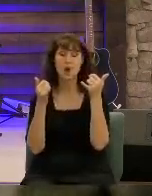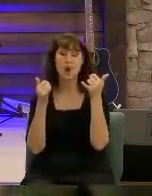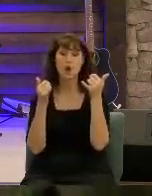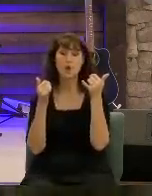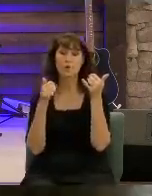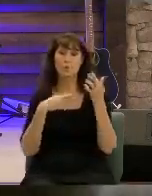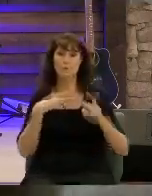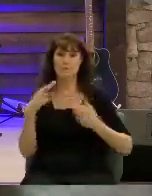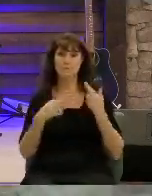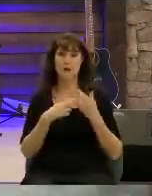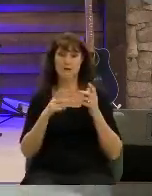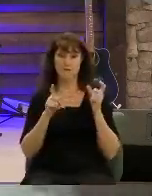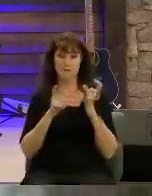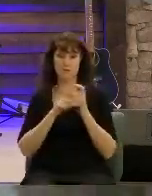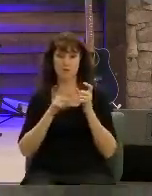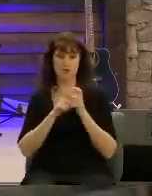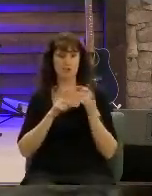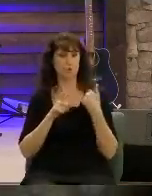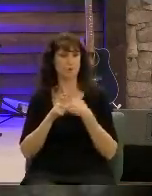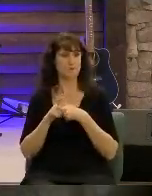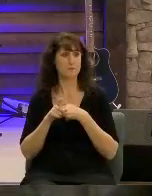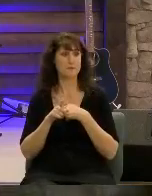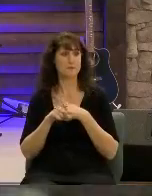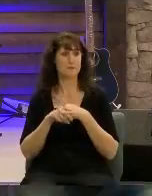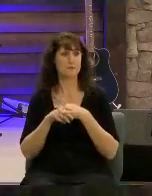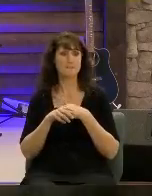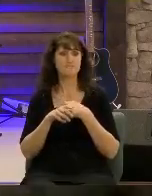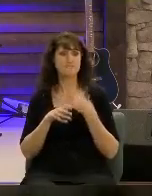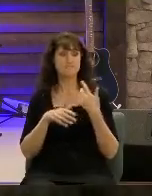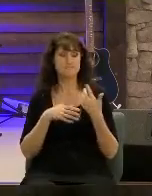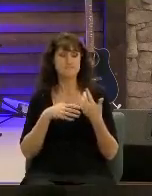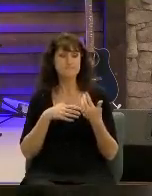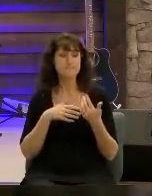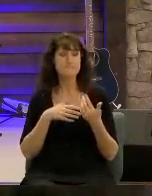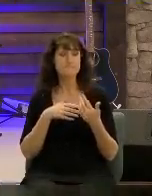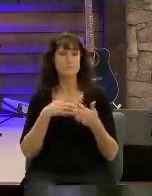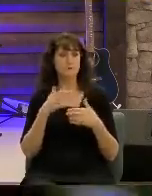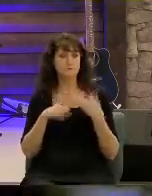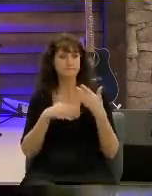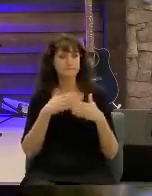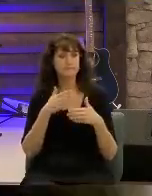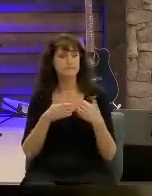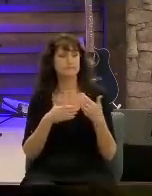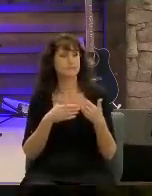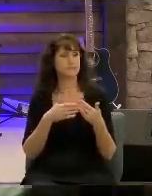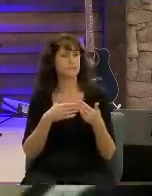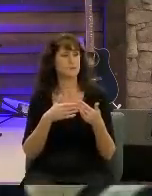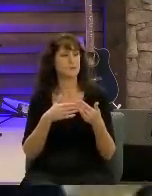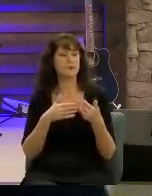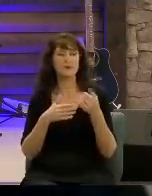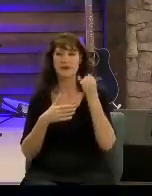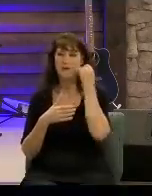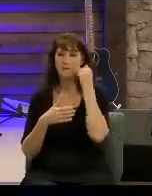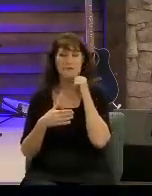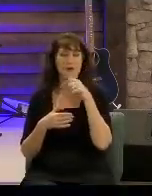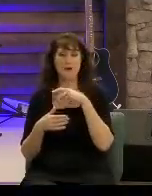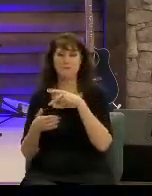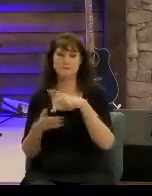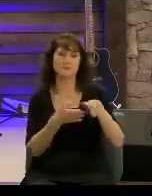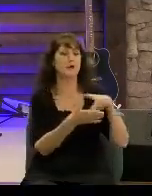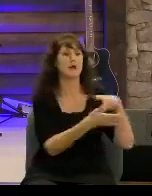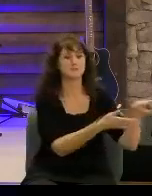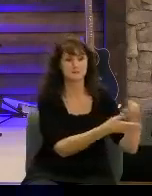know, we've been geared over the years, if we were not cutting flips and shouting and things, and that's